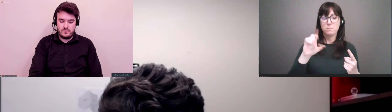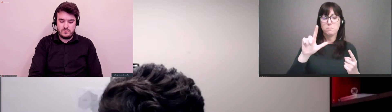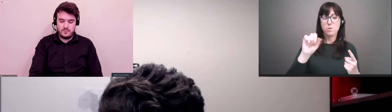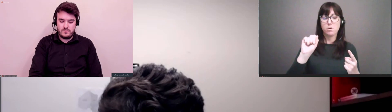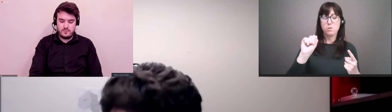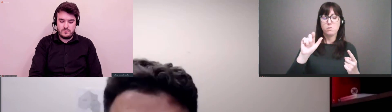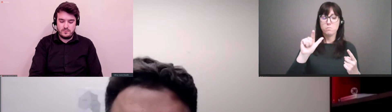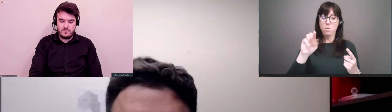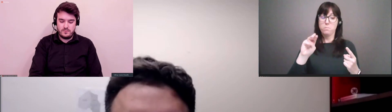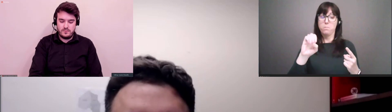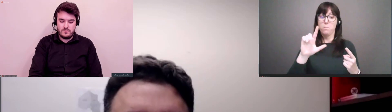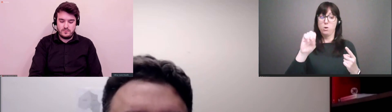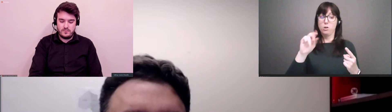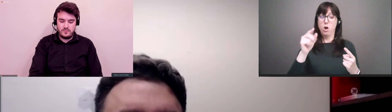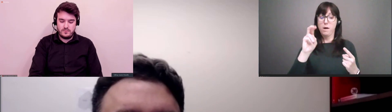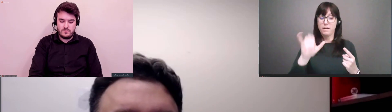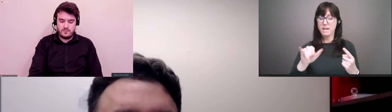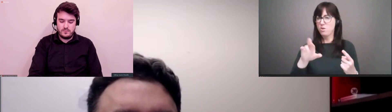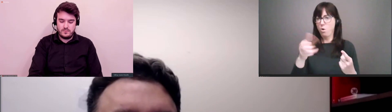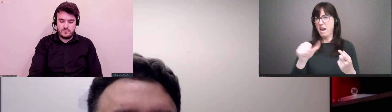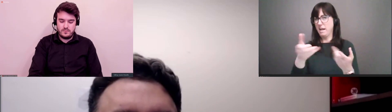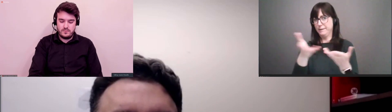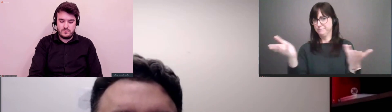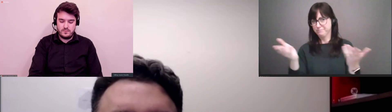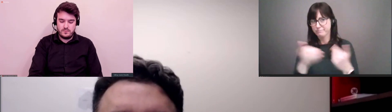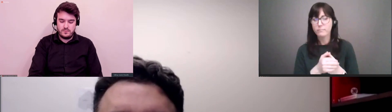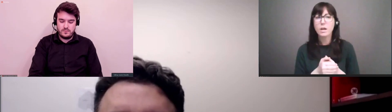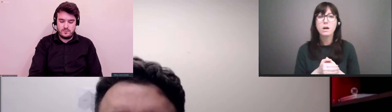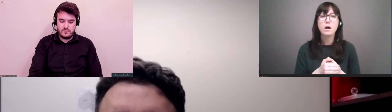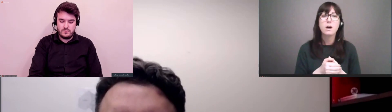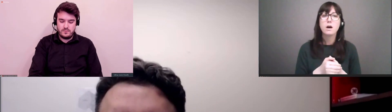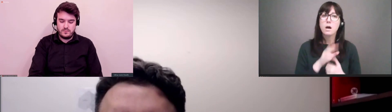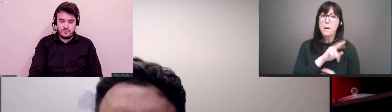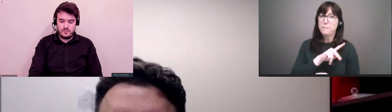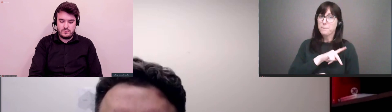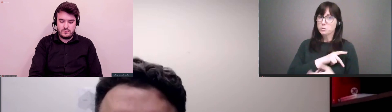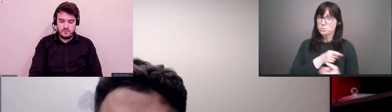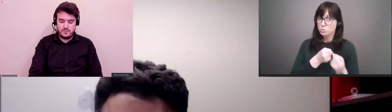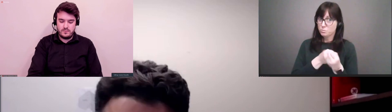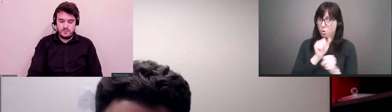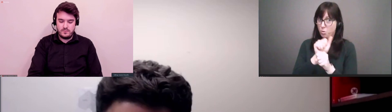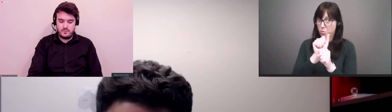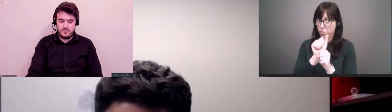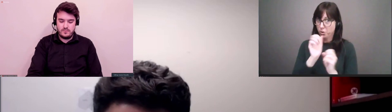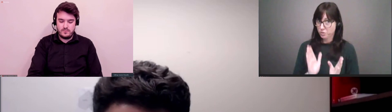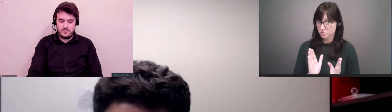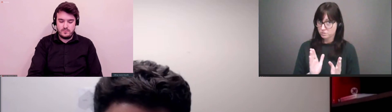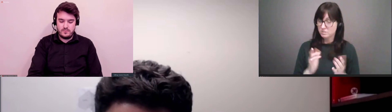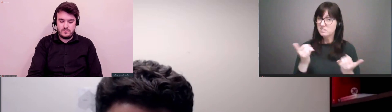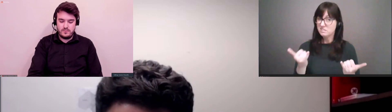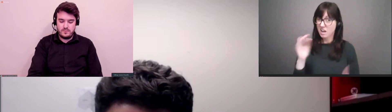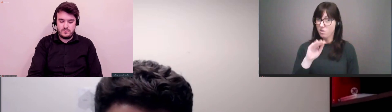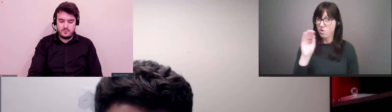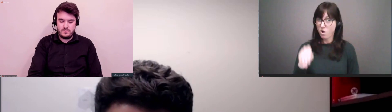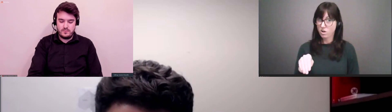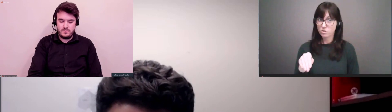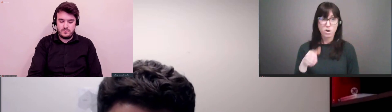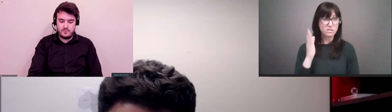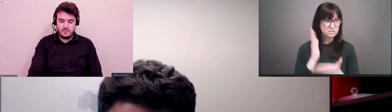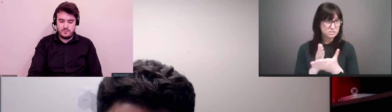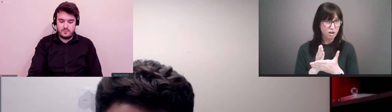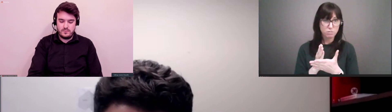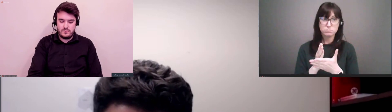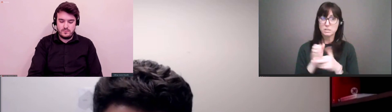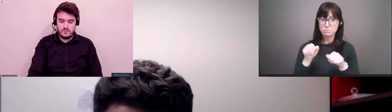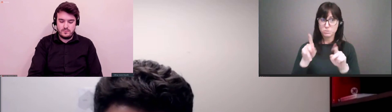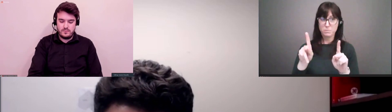to weigh in, anyone, on personal support workers. The city has now stopped personal support